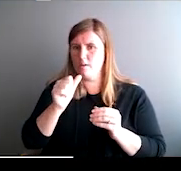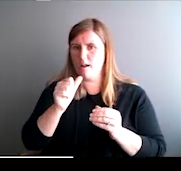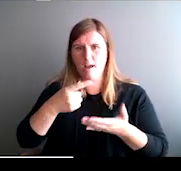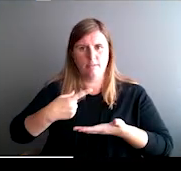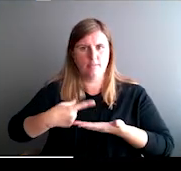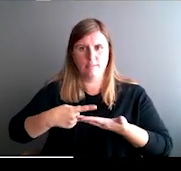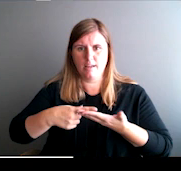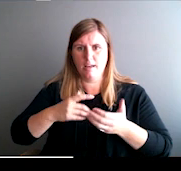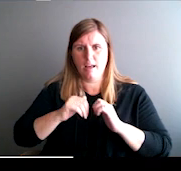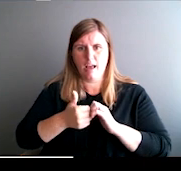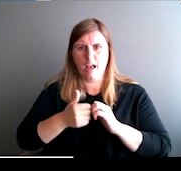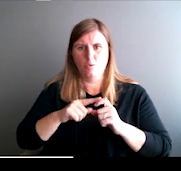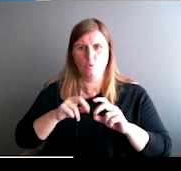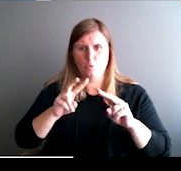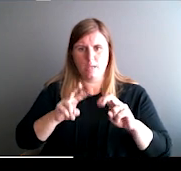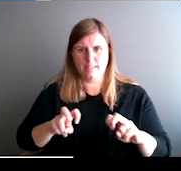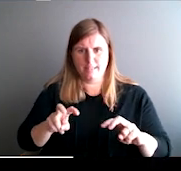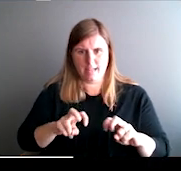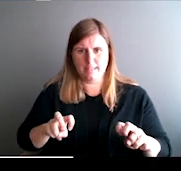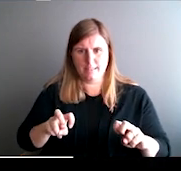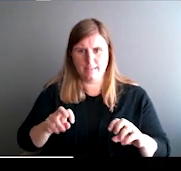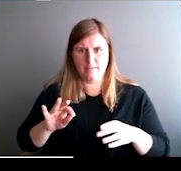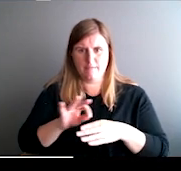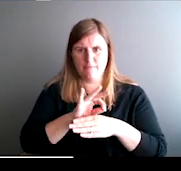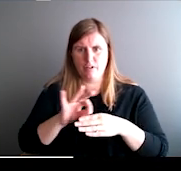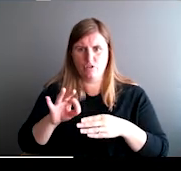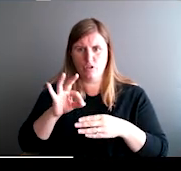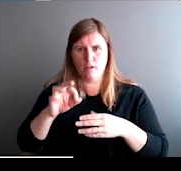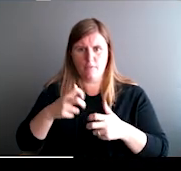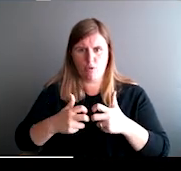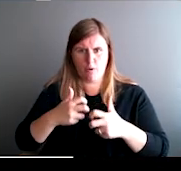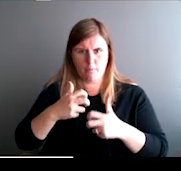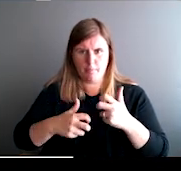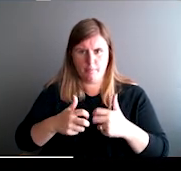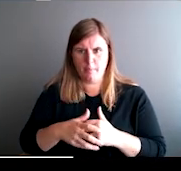discuss how to assess the function of problem behavior.